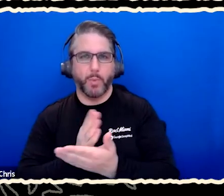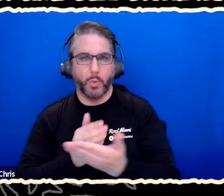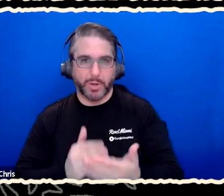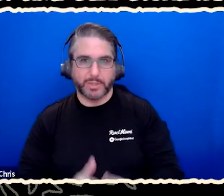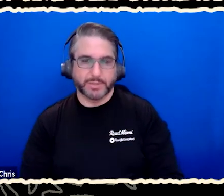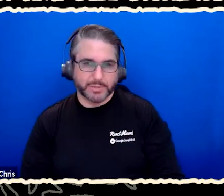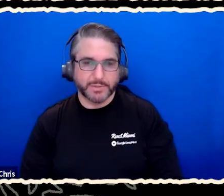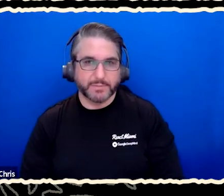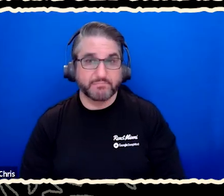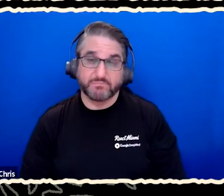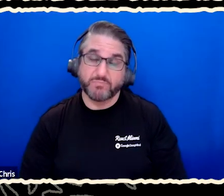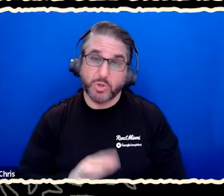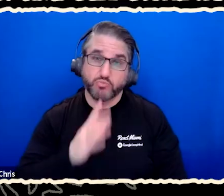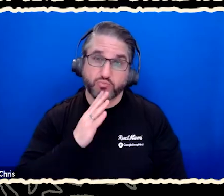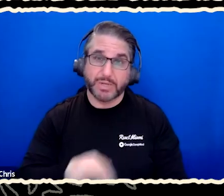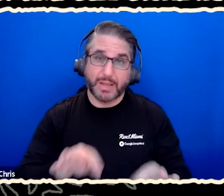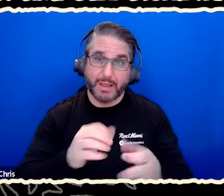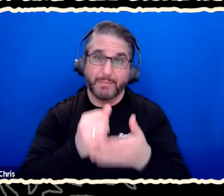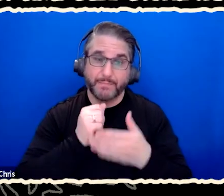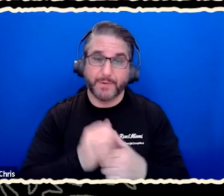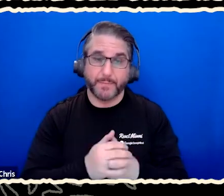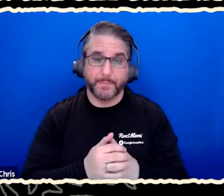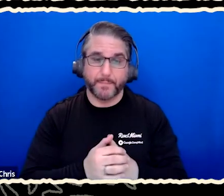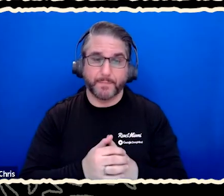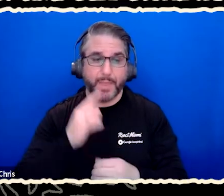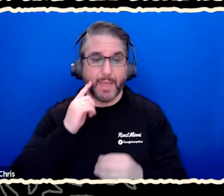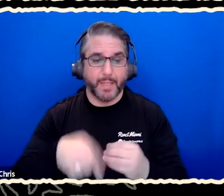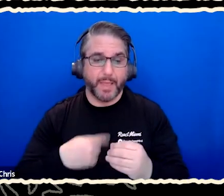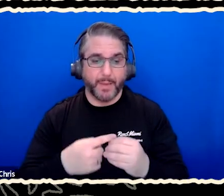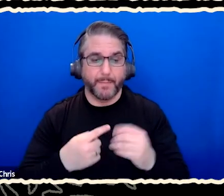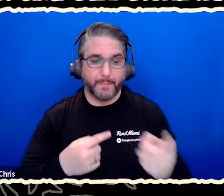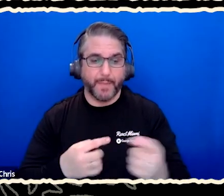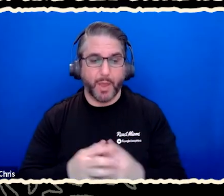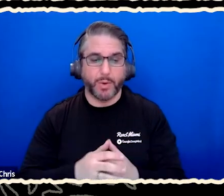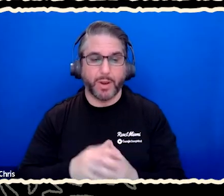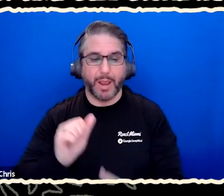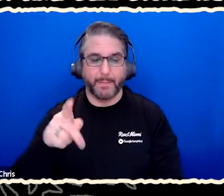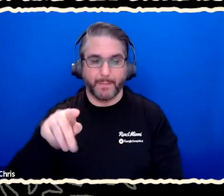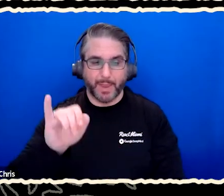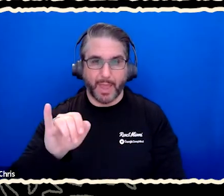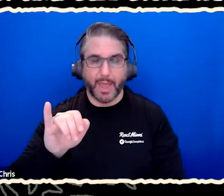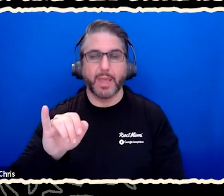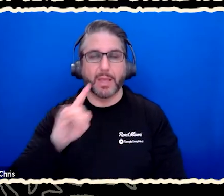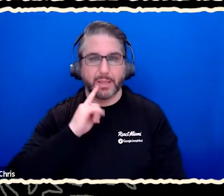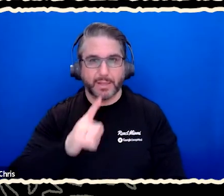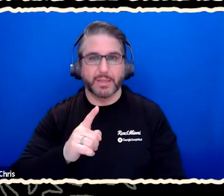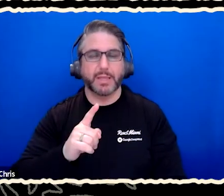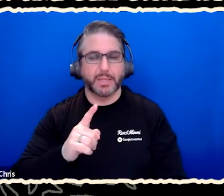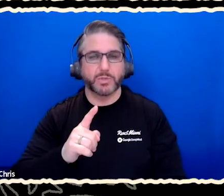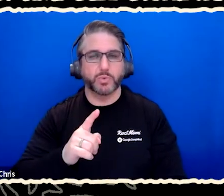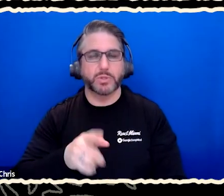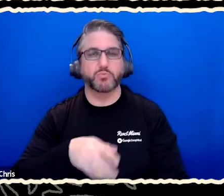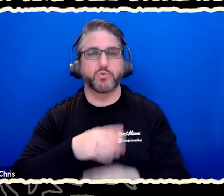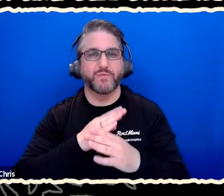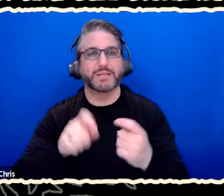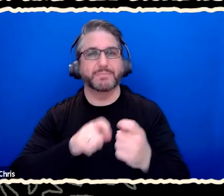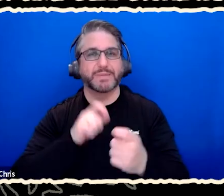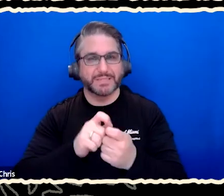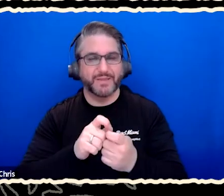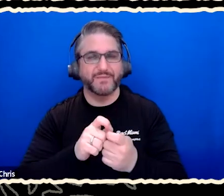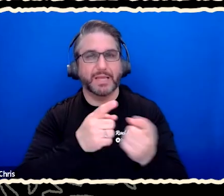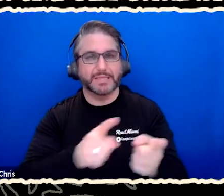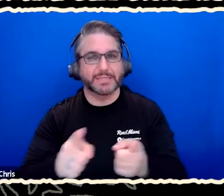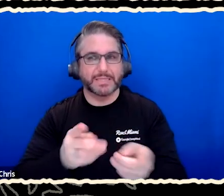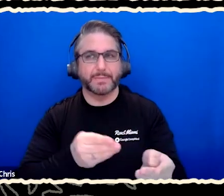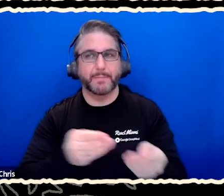It's pretty handy. Or thinking about Taint API, which are there since React 19 to prevent specific object instances to being passed